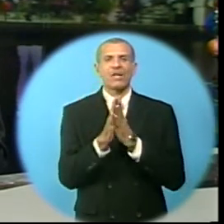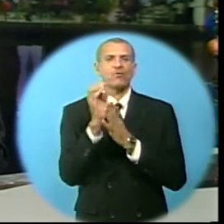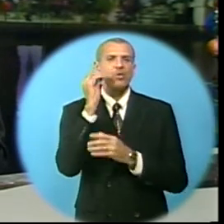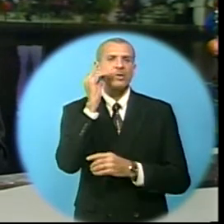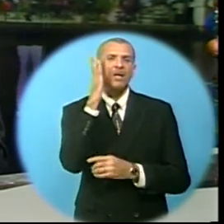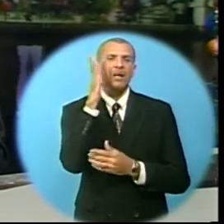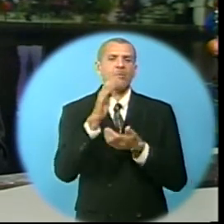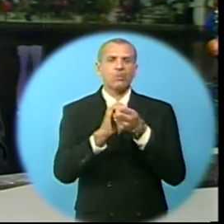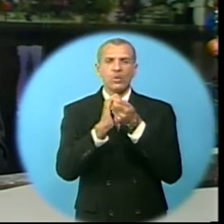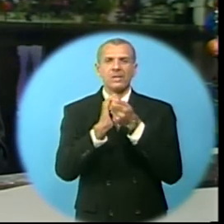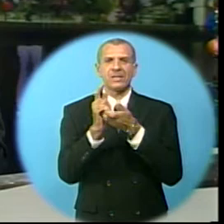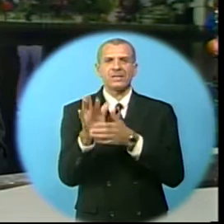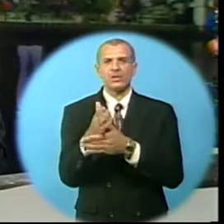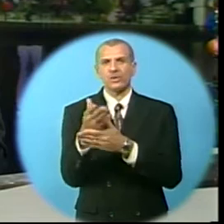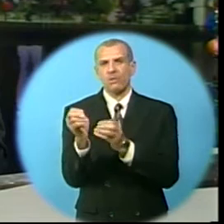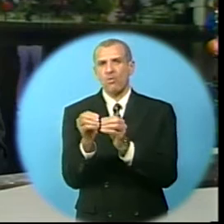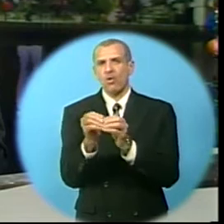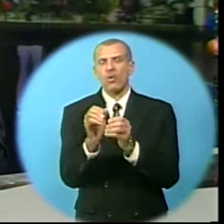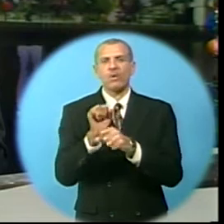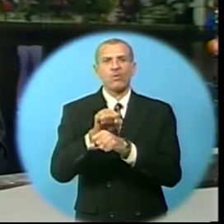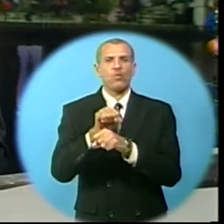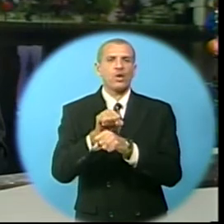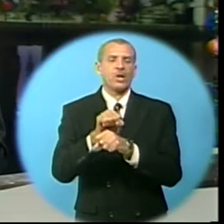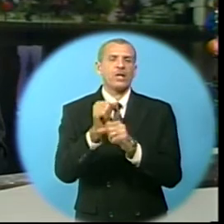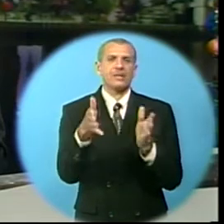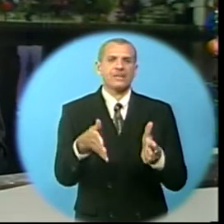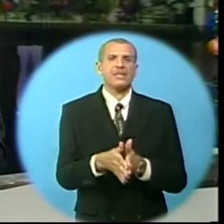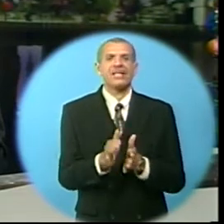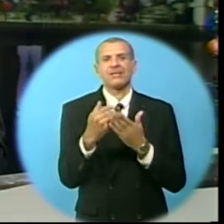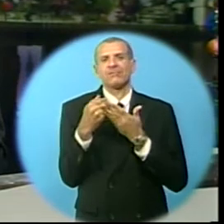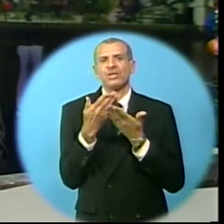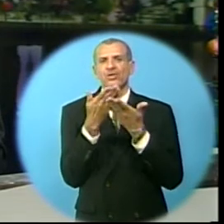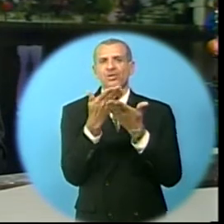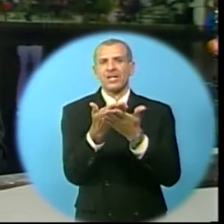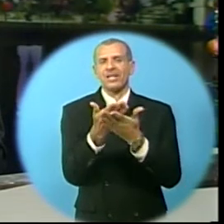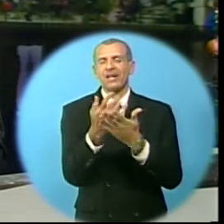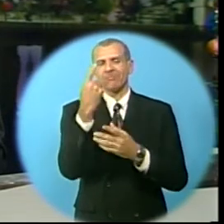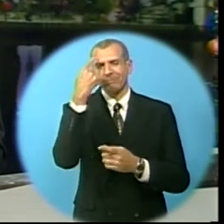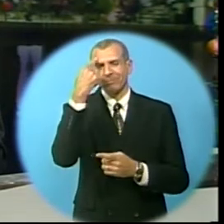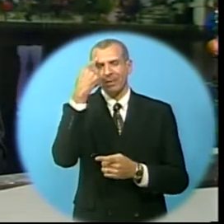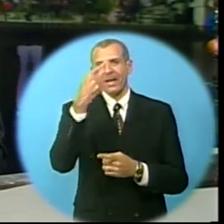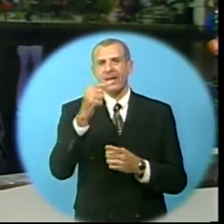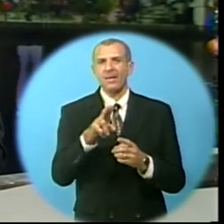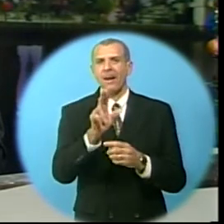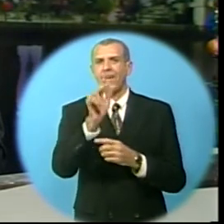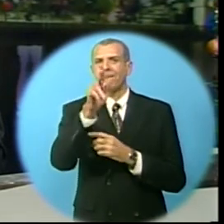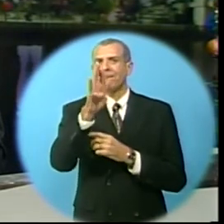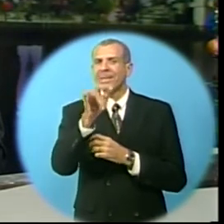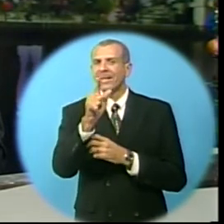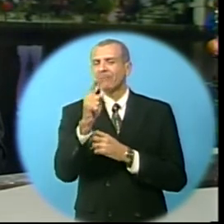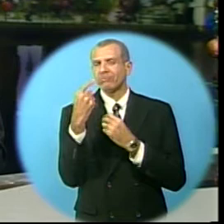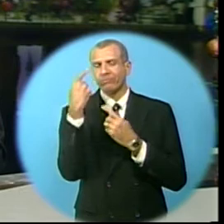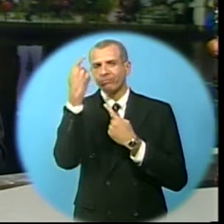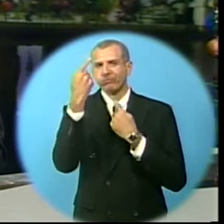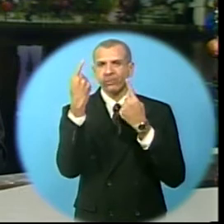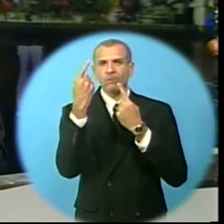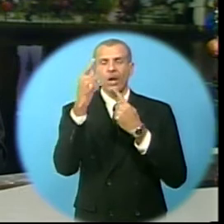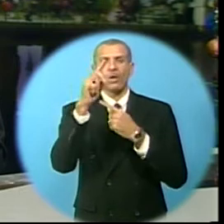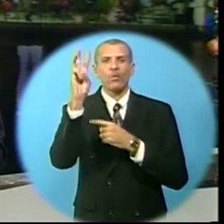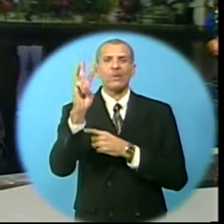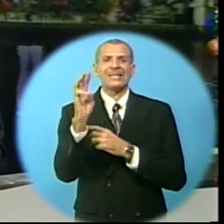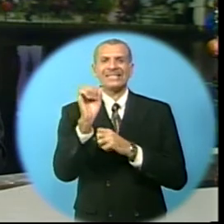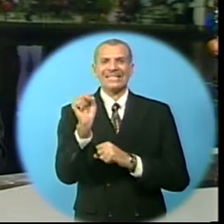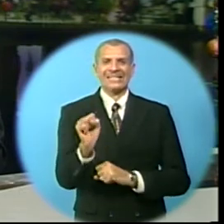to share more of their returns with their workers. He made the suggestion mindful of the upbeat projections for the coming winter